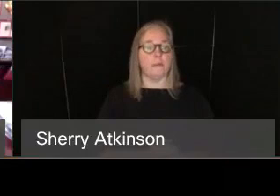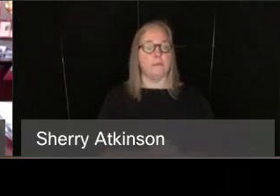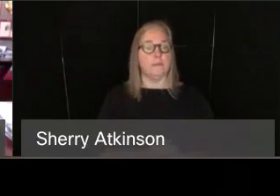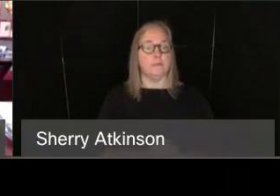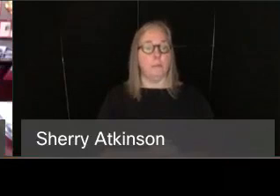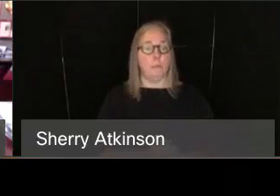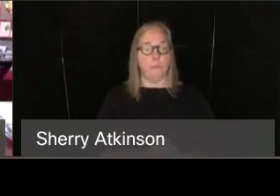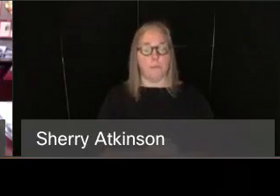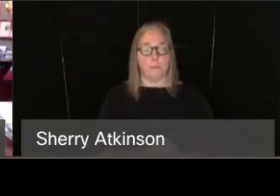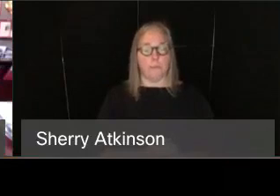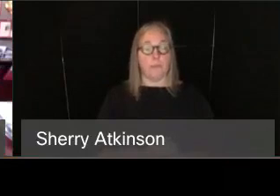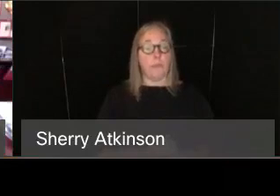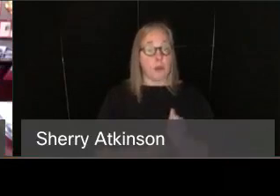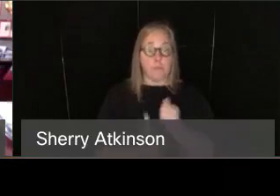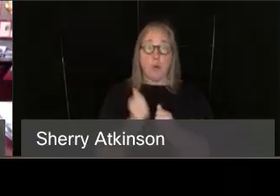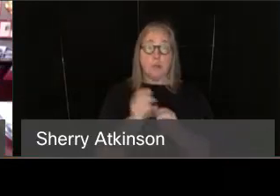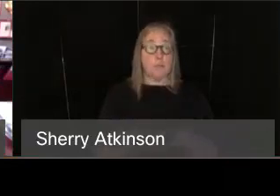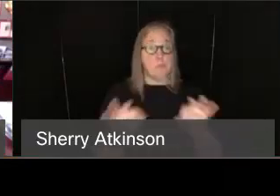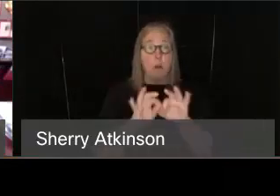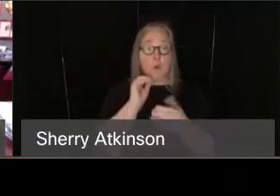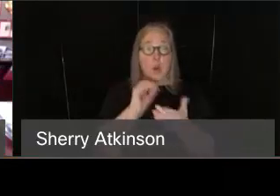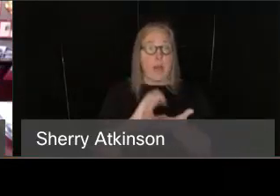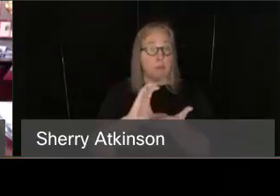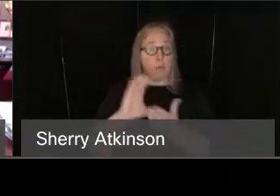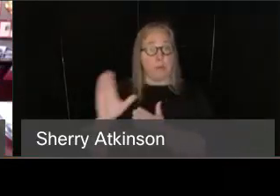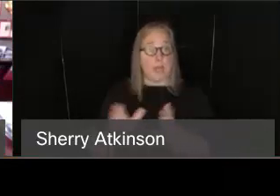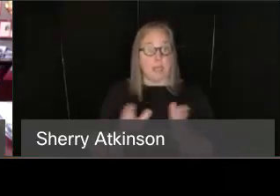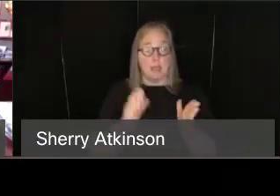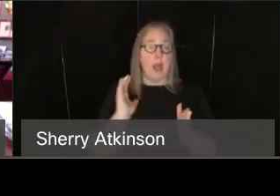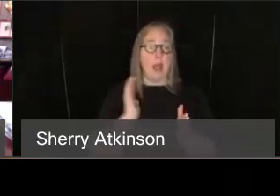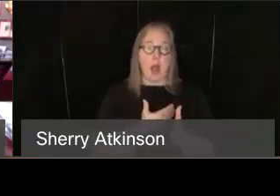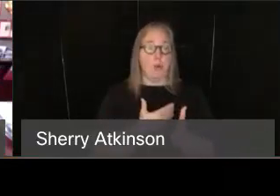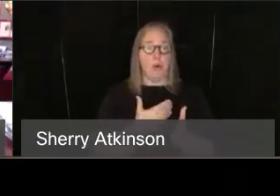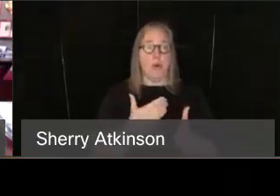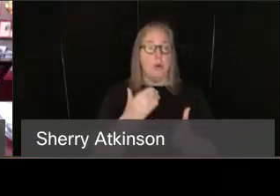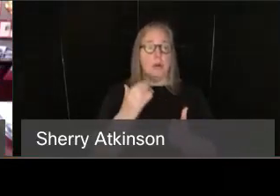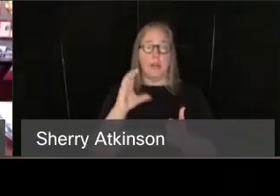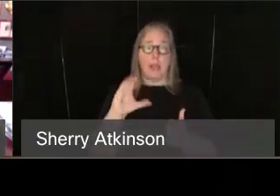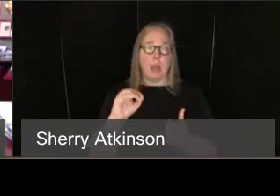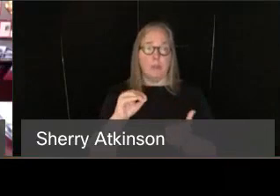Most importantly for capital planning, our county public school system projects